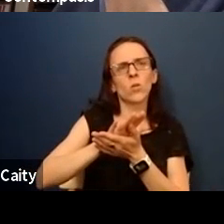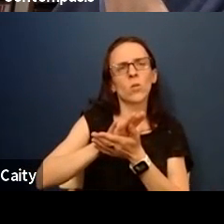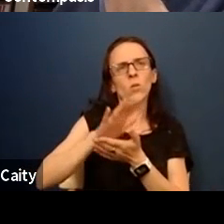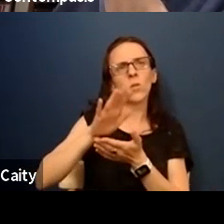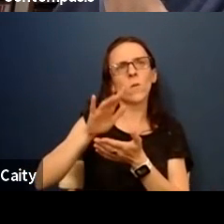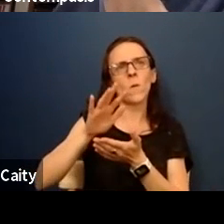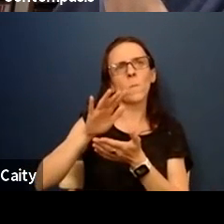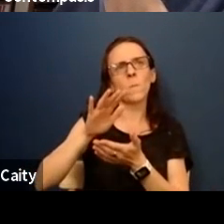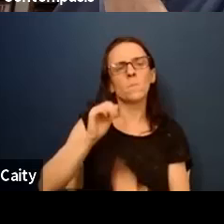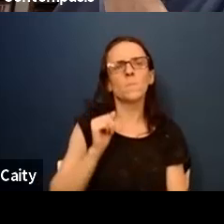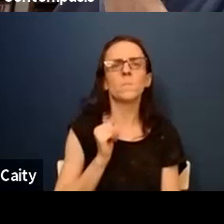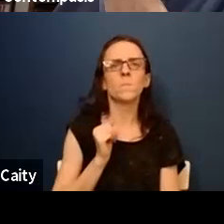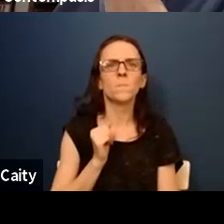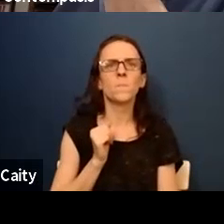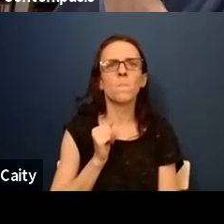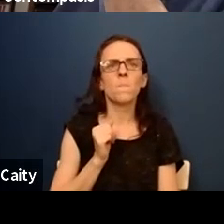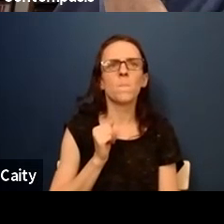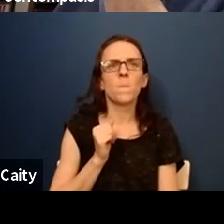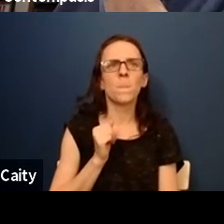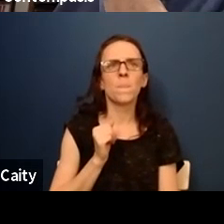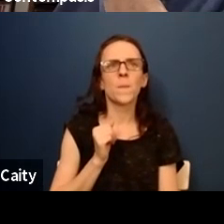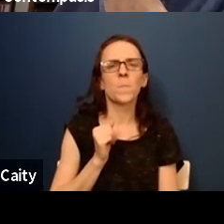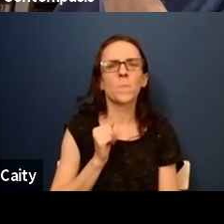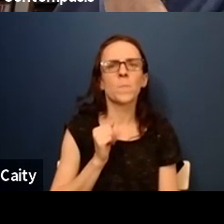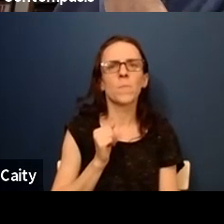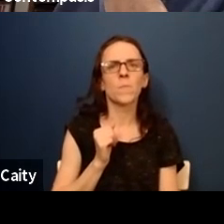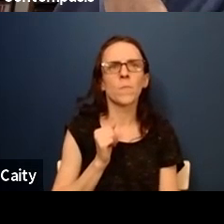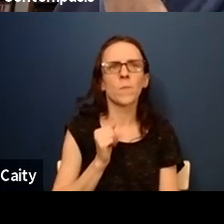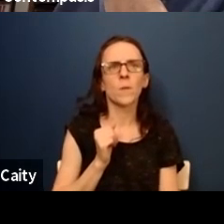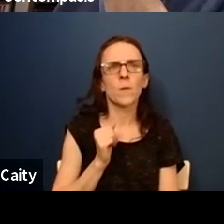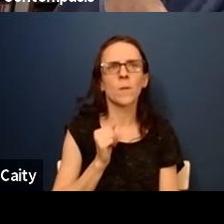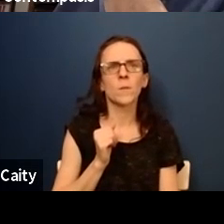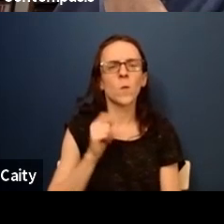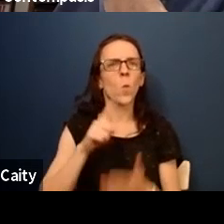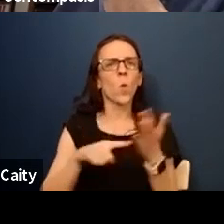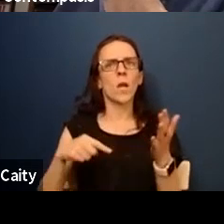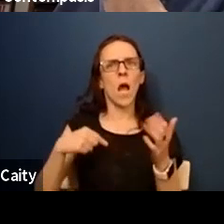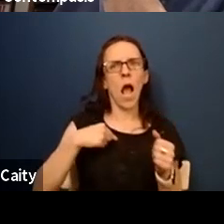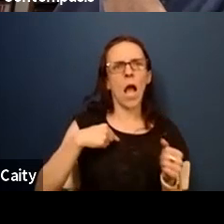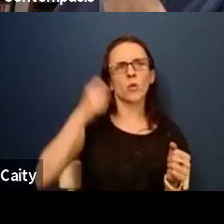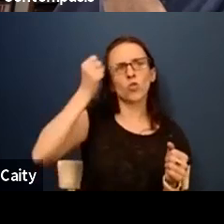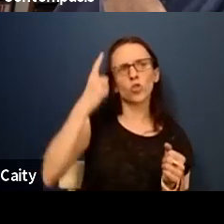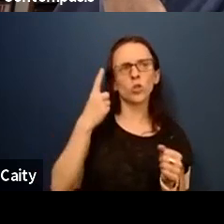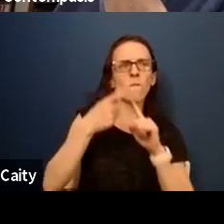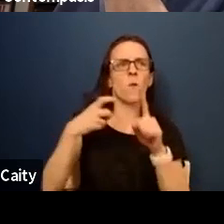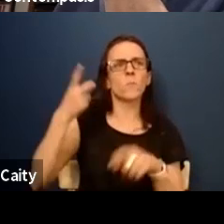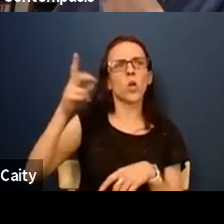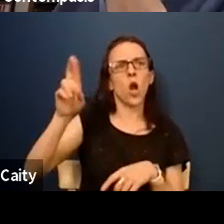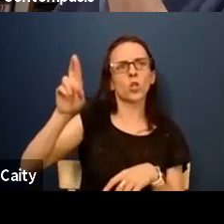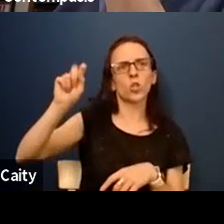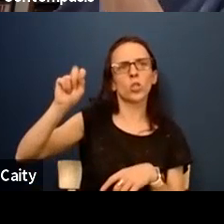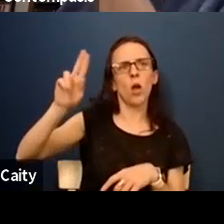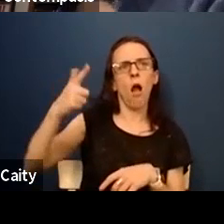or what I heard you say, Dr. Tung, is that part of your advocacy